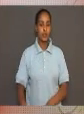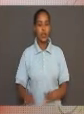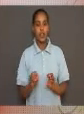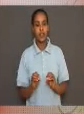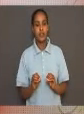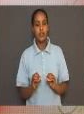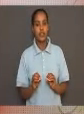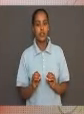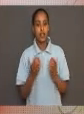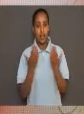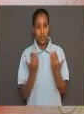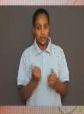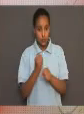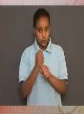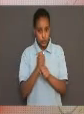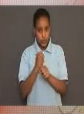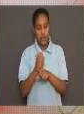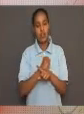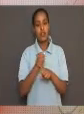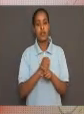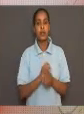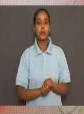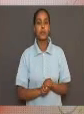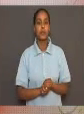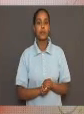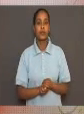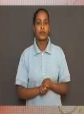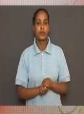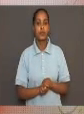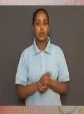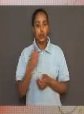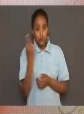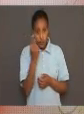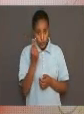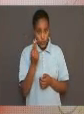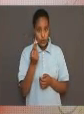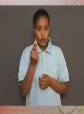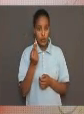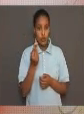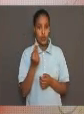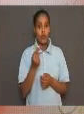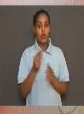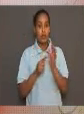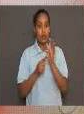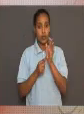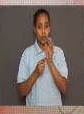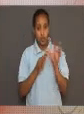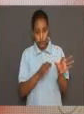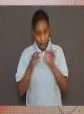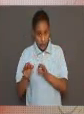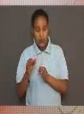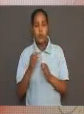Students, let us do an activity. Using point form notation,